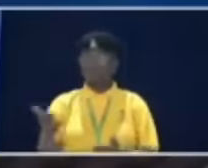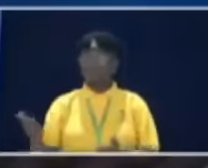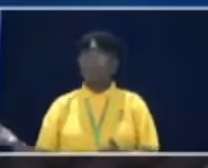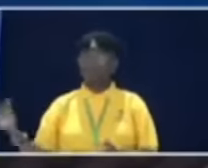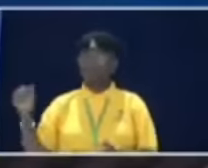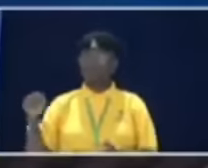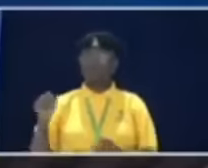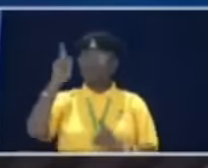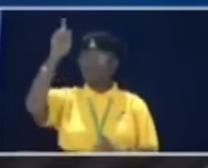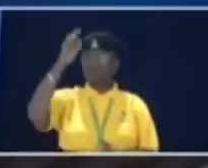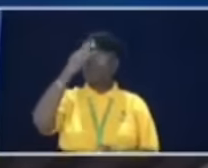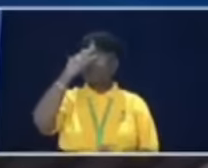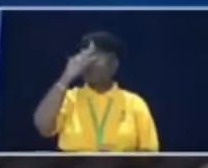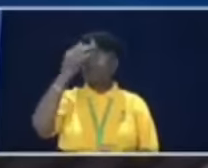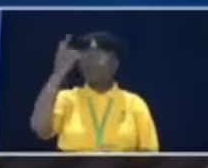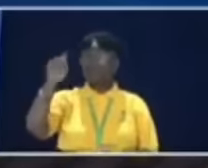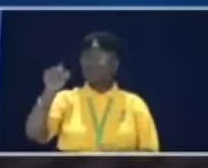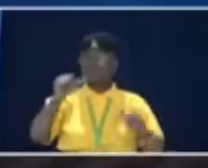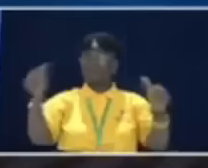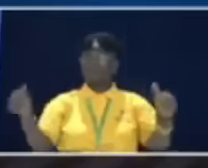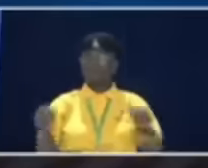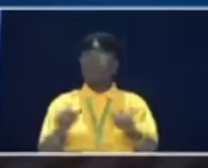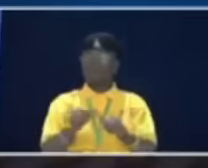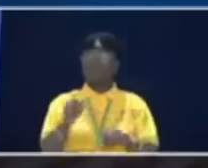You know the areas where